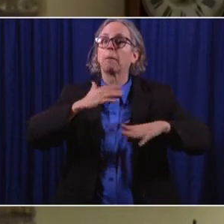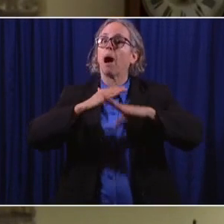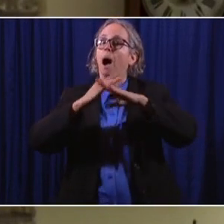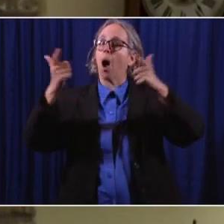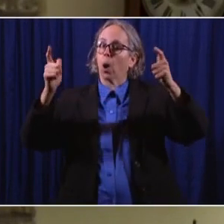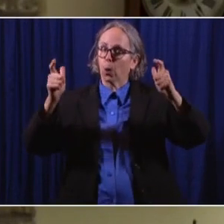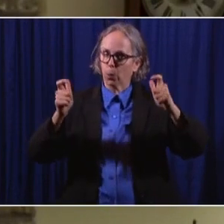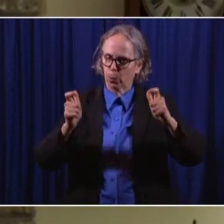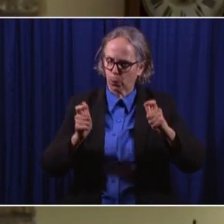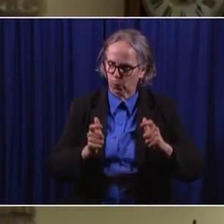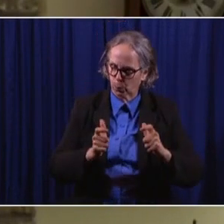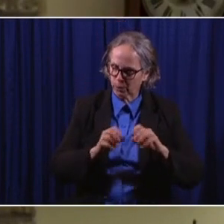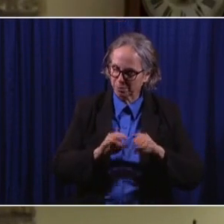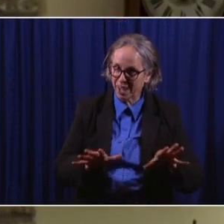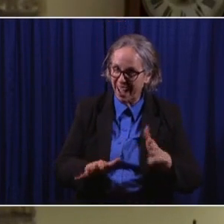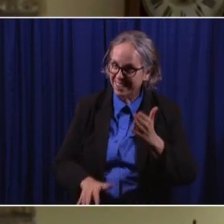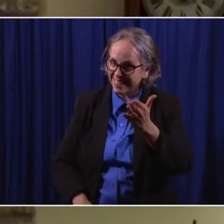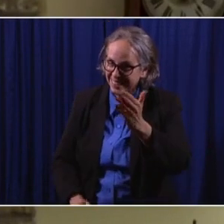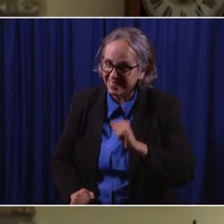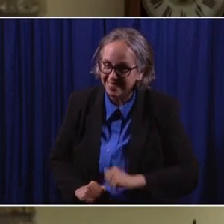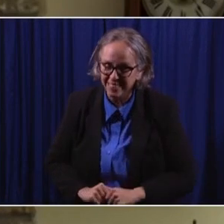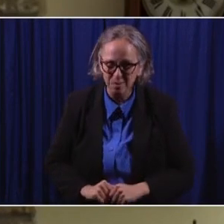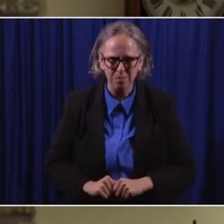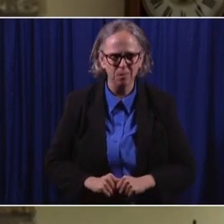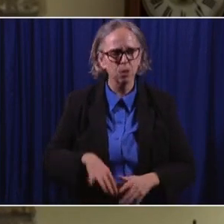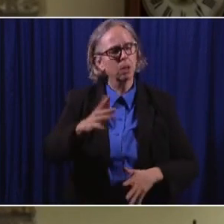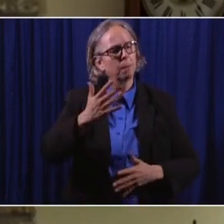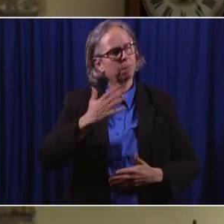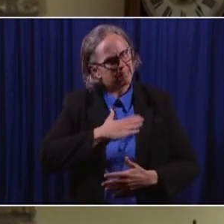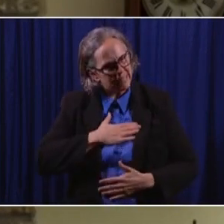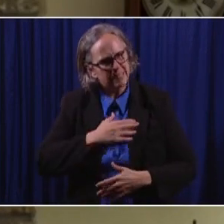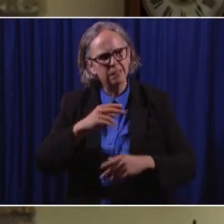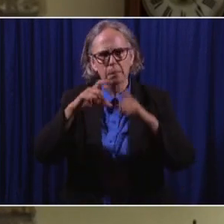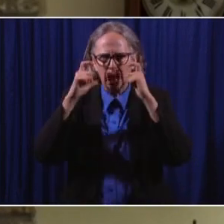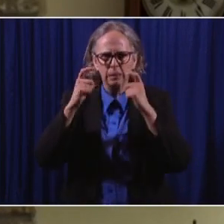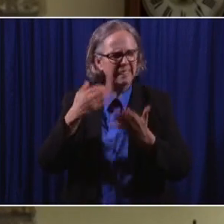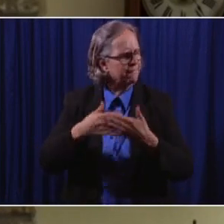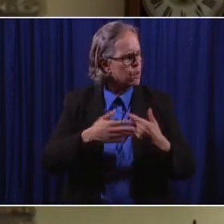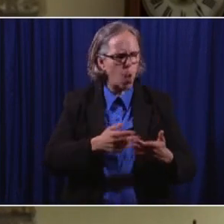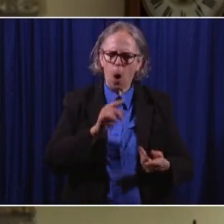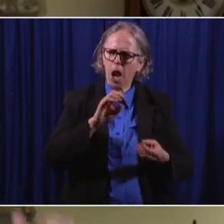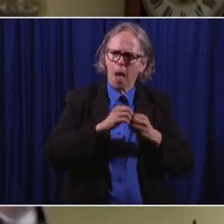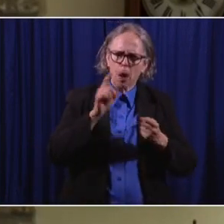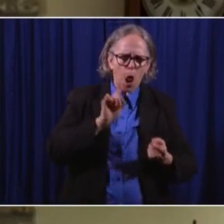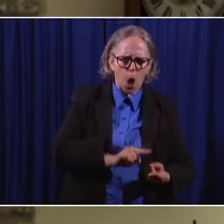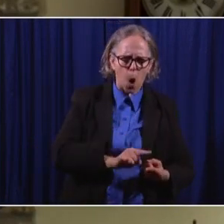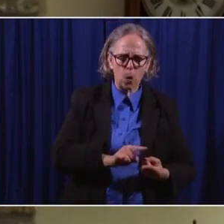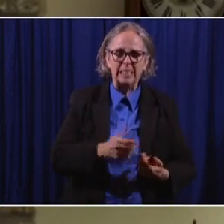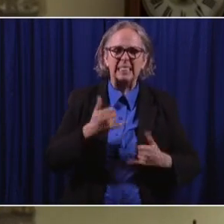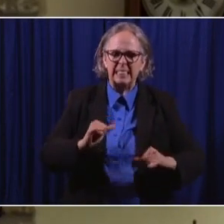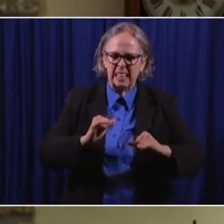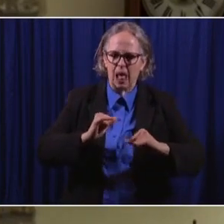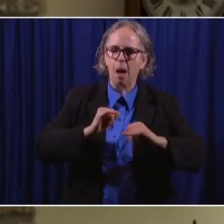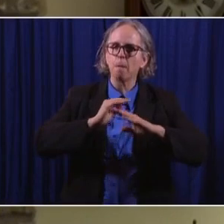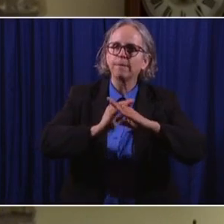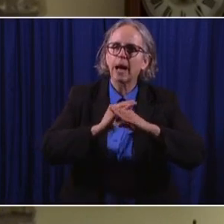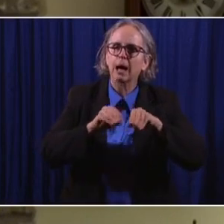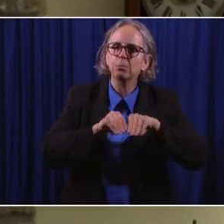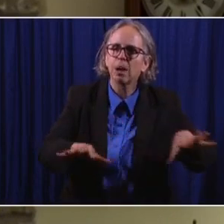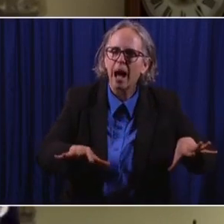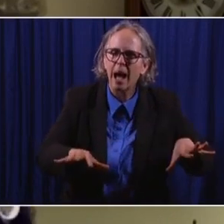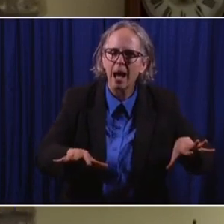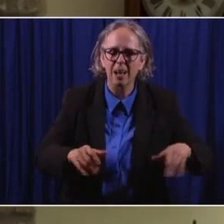You're going to keep it away. You're going to keep it way, way, way, way down. And it's so much easier to keep it down than when it gets up to here and it's spreading